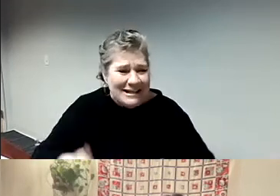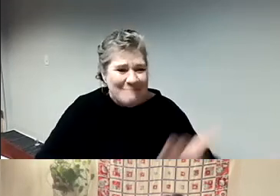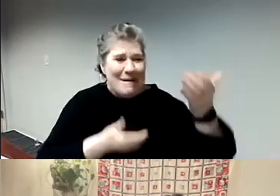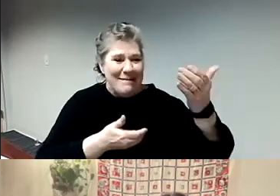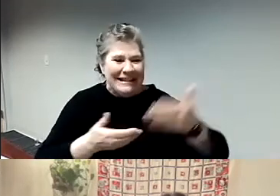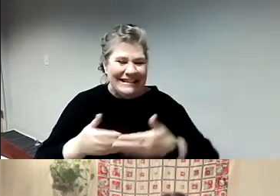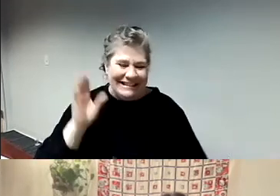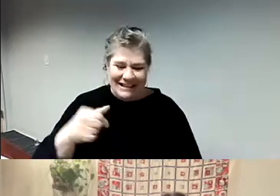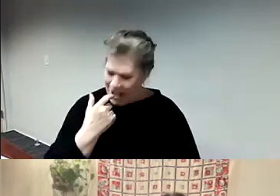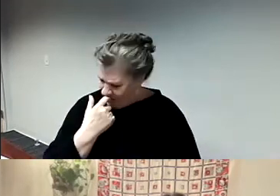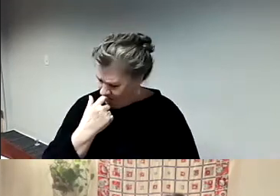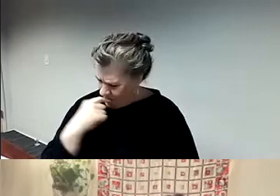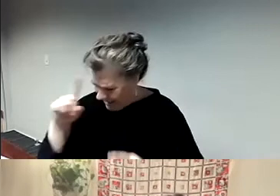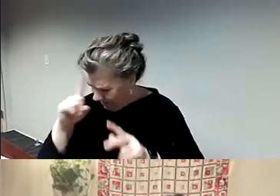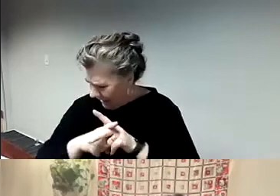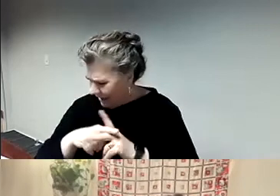the other thing I was thinking of?